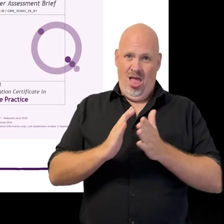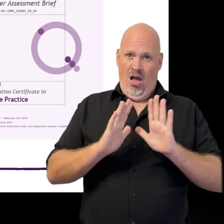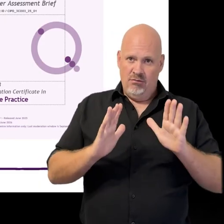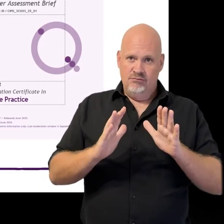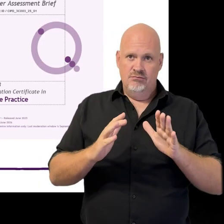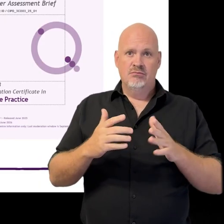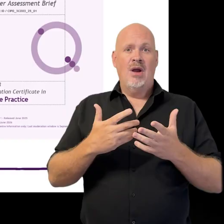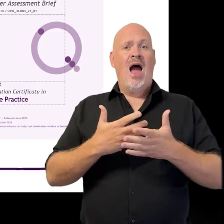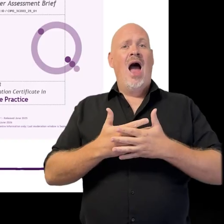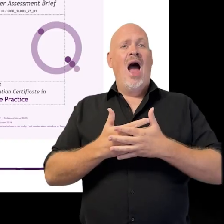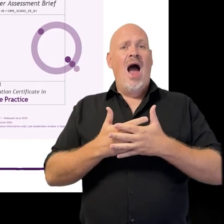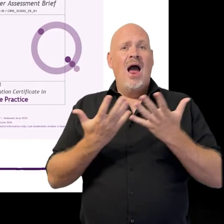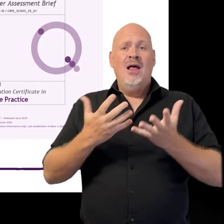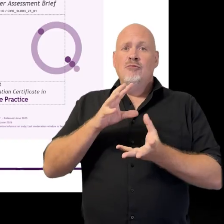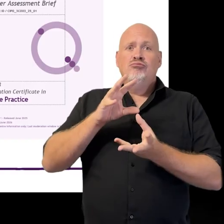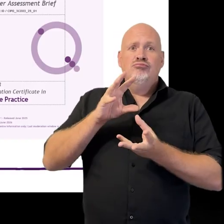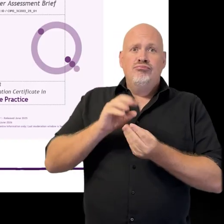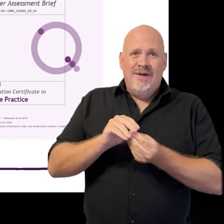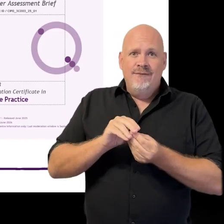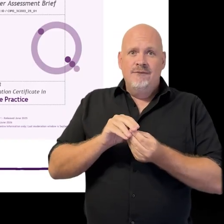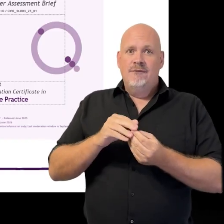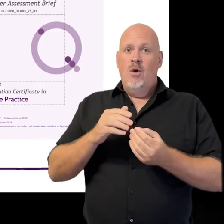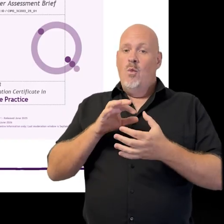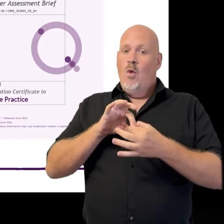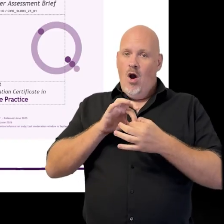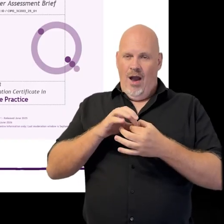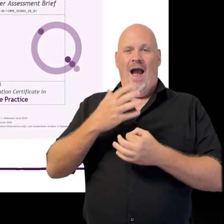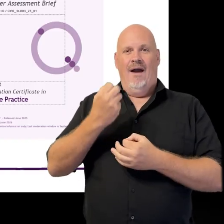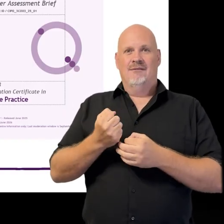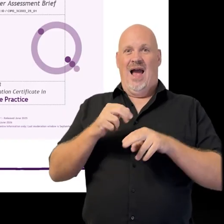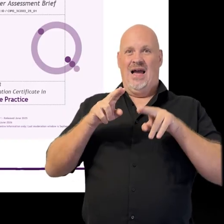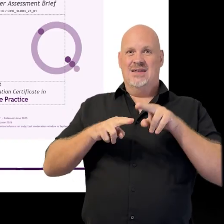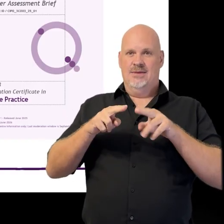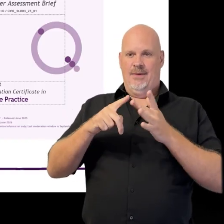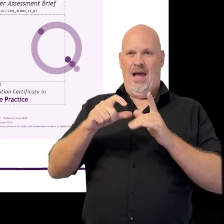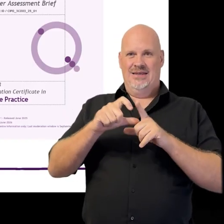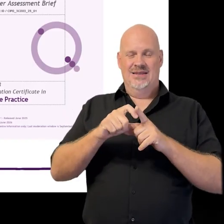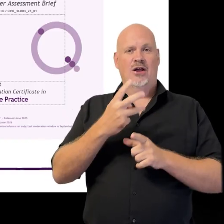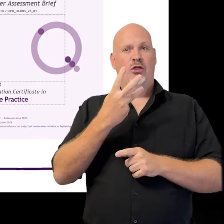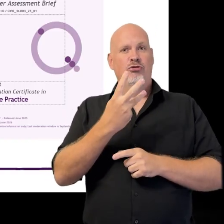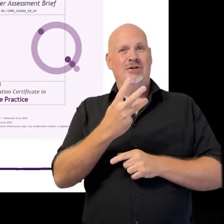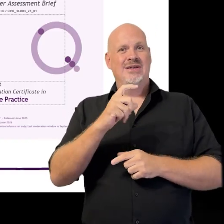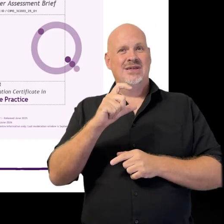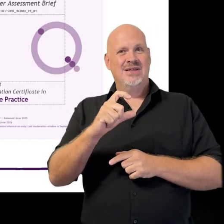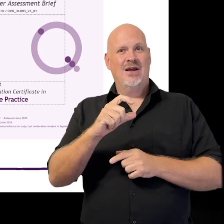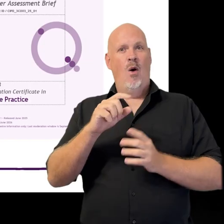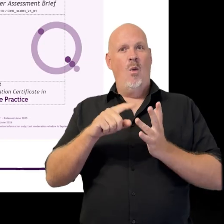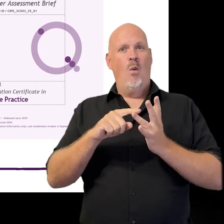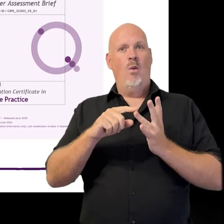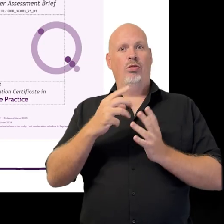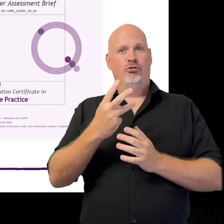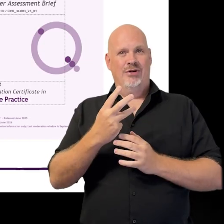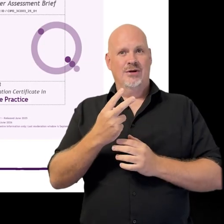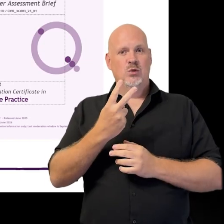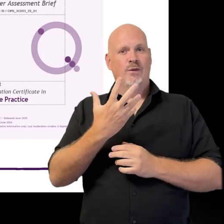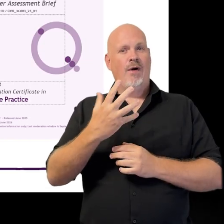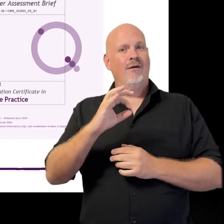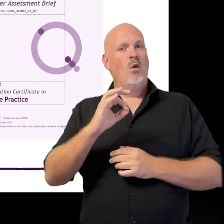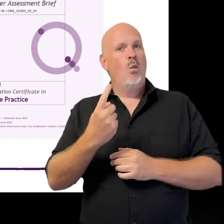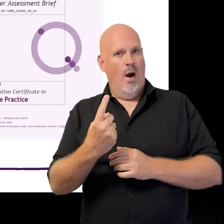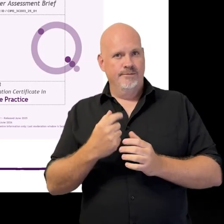3CO03. As the assessments are revised on a regular basis, it should be noted that this webinar